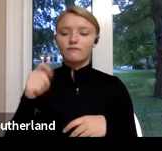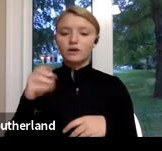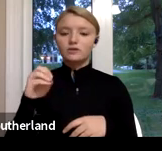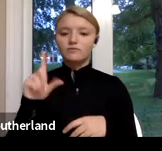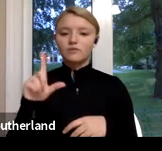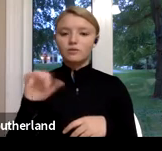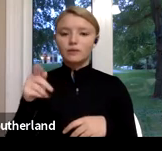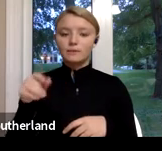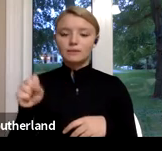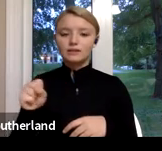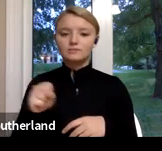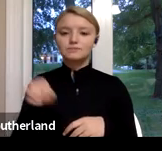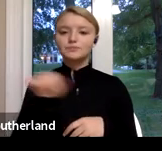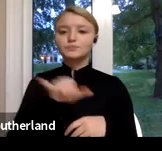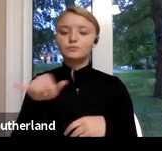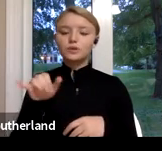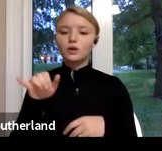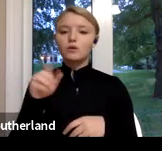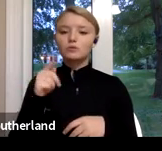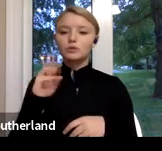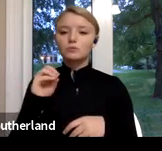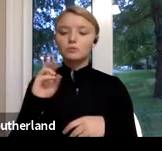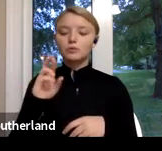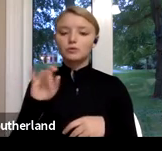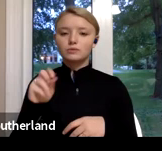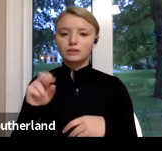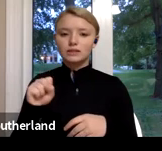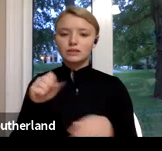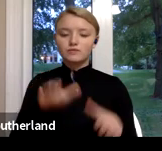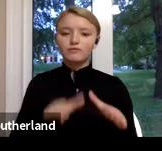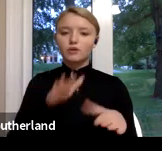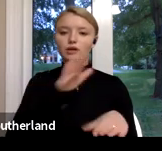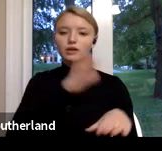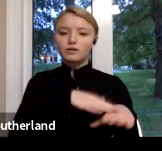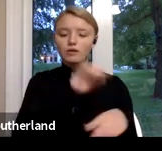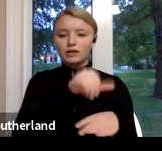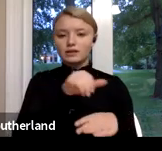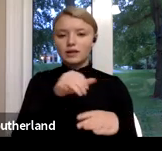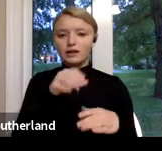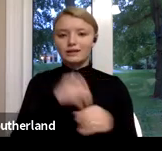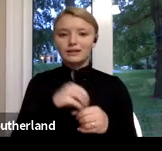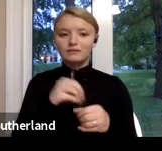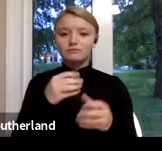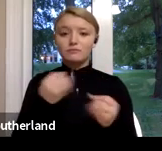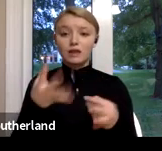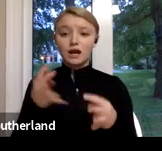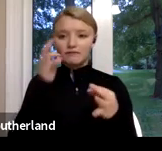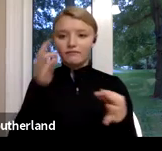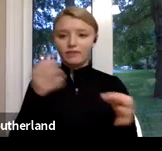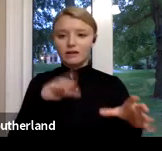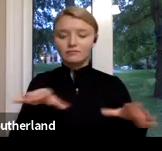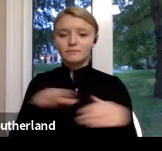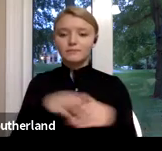this liquid and flexible sea of fat, because our cell membrane layer, it's fat. So